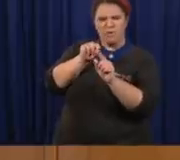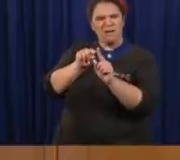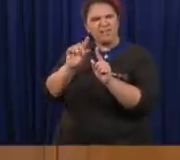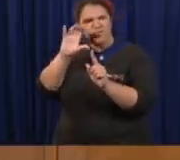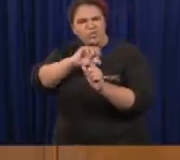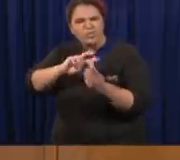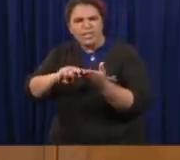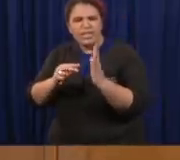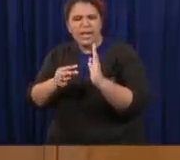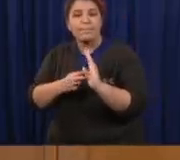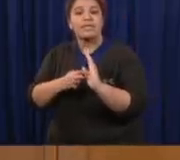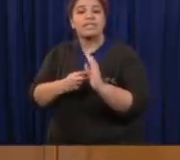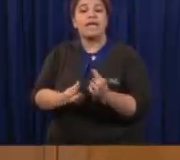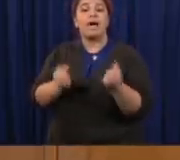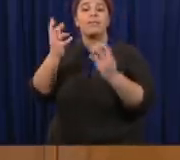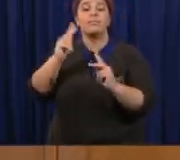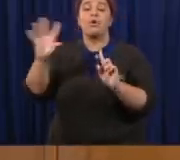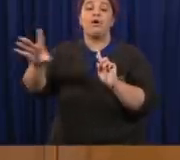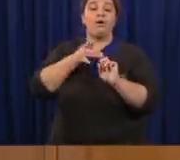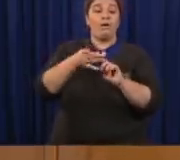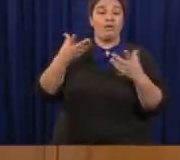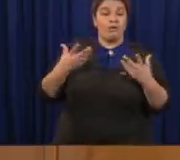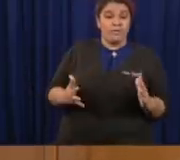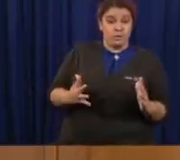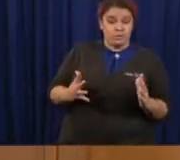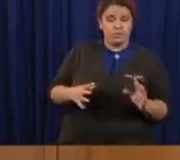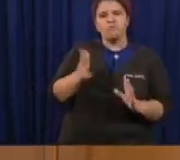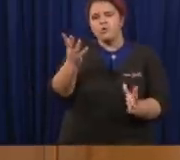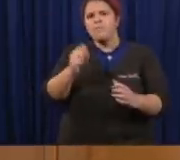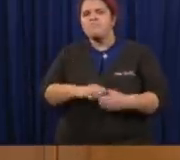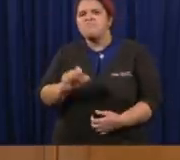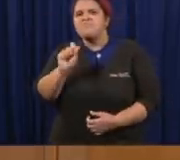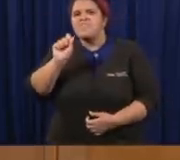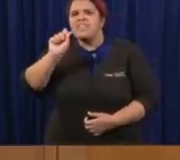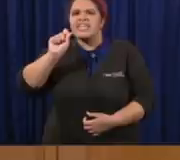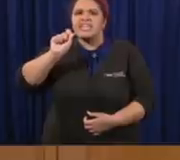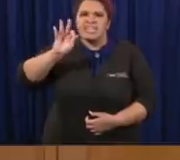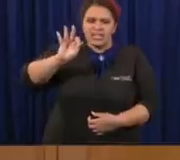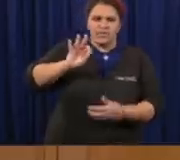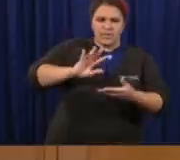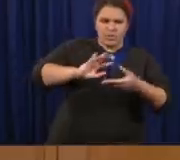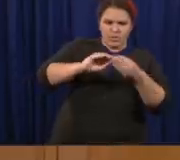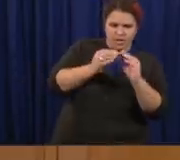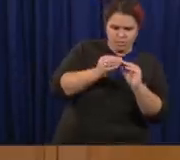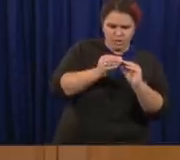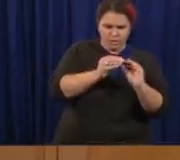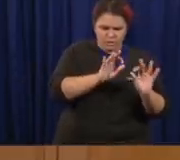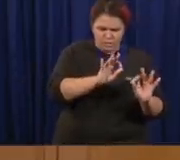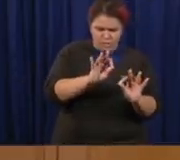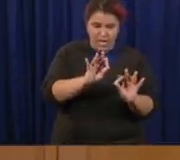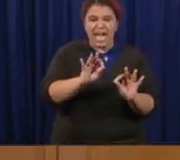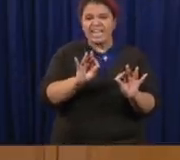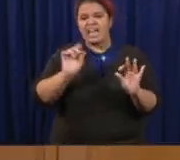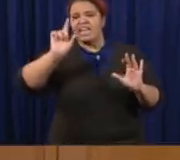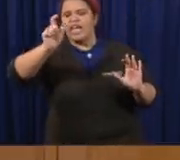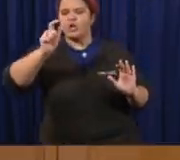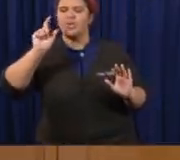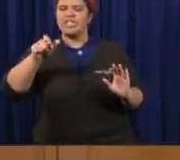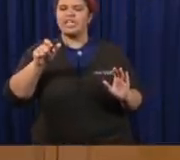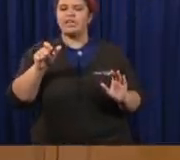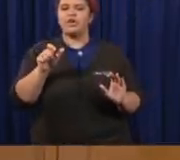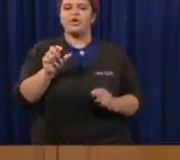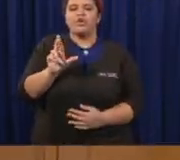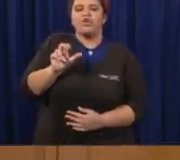of course, if we ever have good numbers on the rate of death and this sort of thing, we'll have to have that. Right. What can you say about the state's